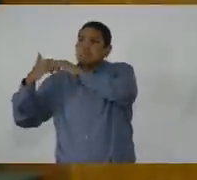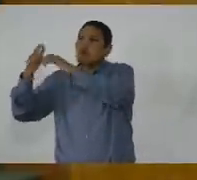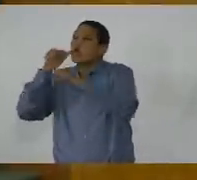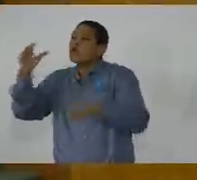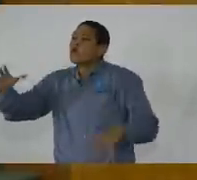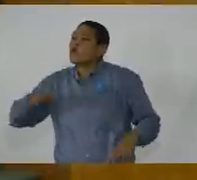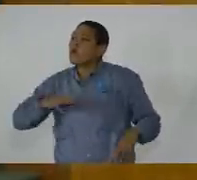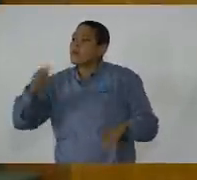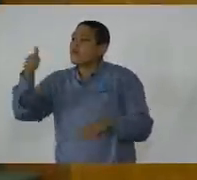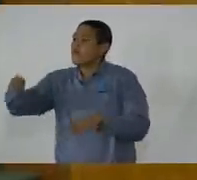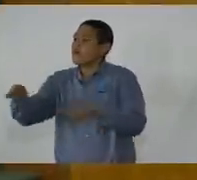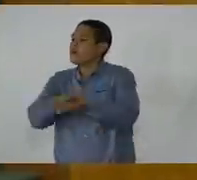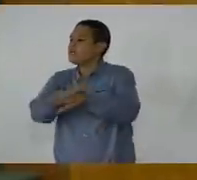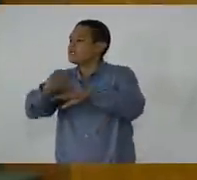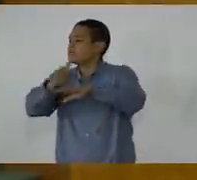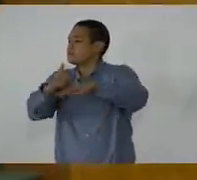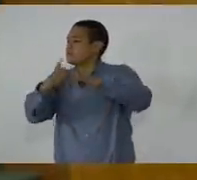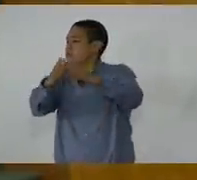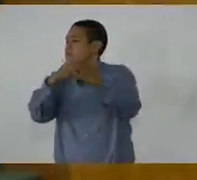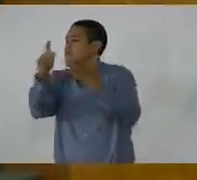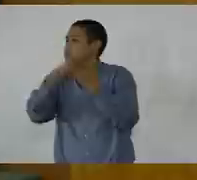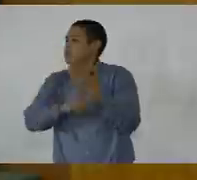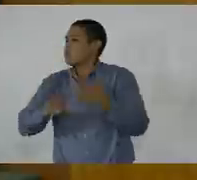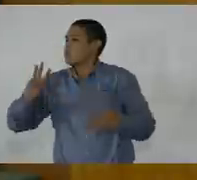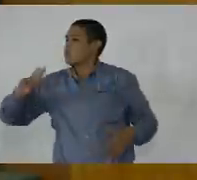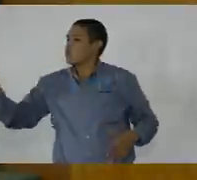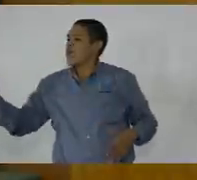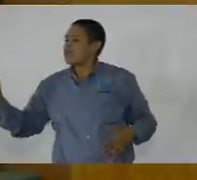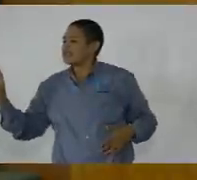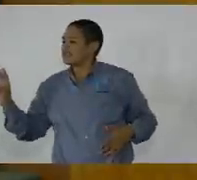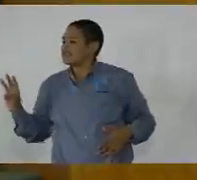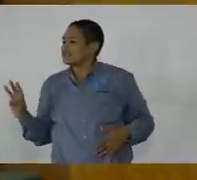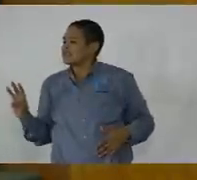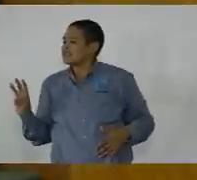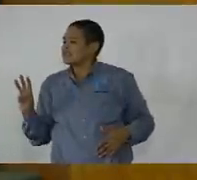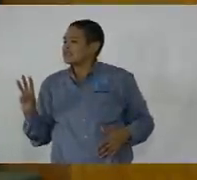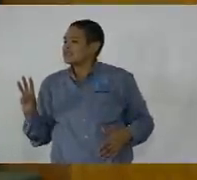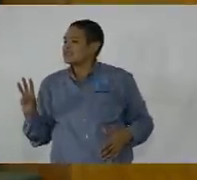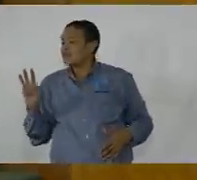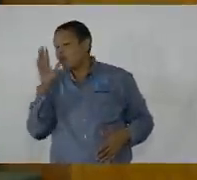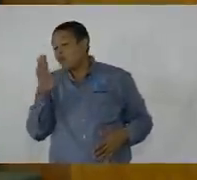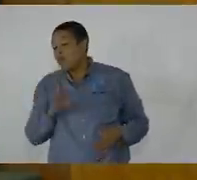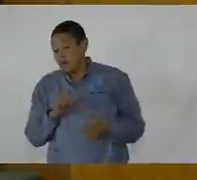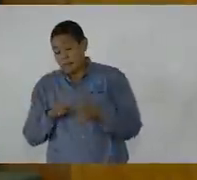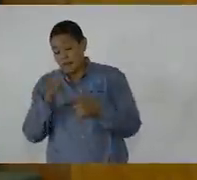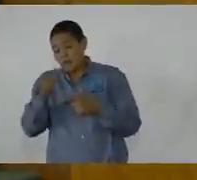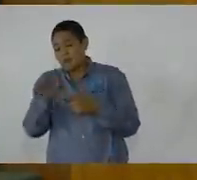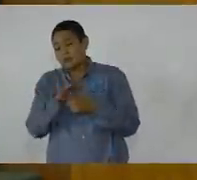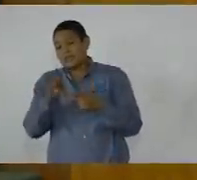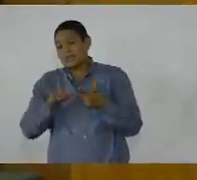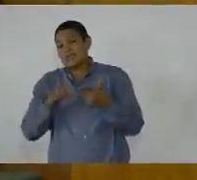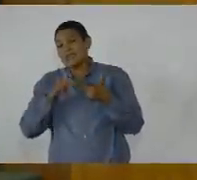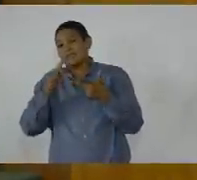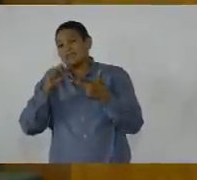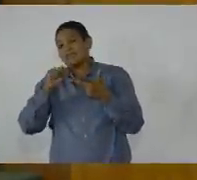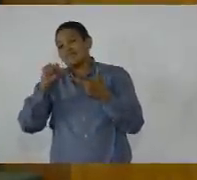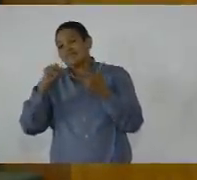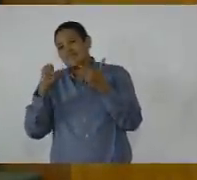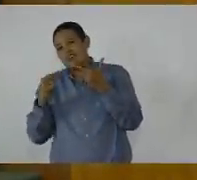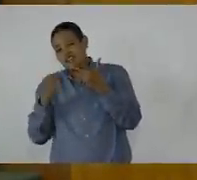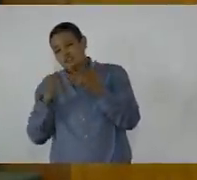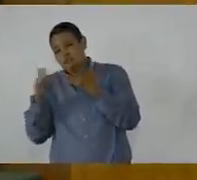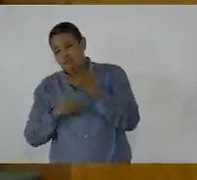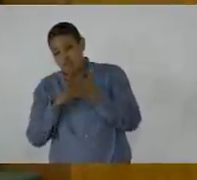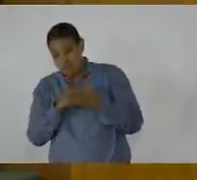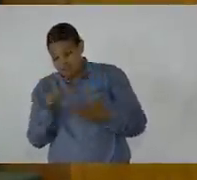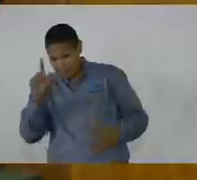Women Entrepreneurship Program, WES. Under this project, Madam Speaker, in 2021 and